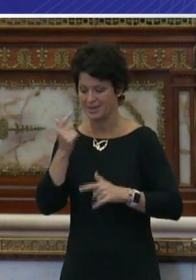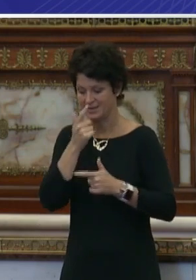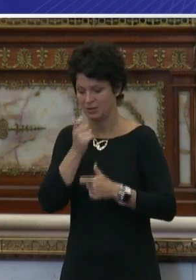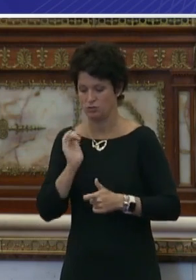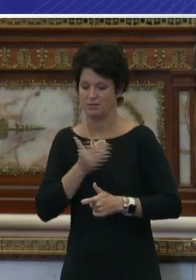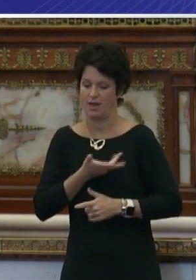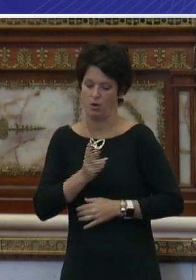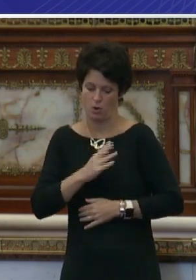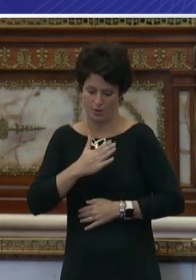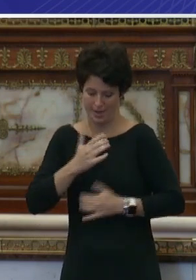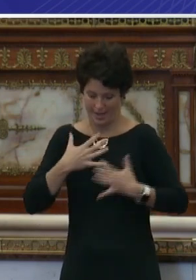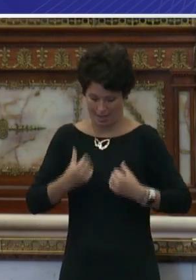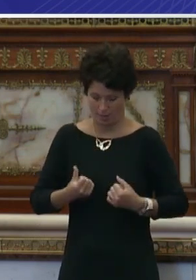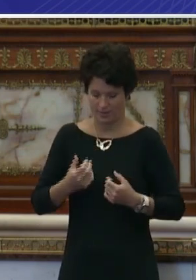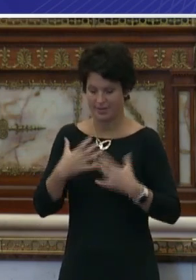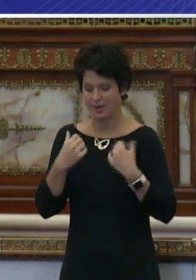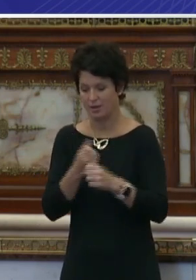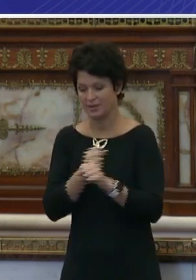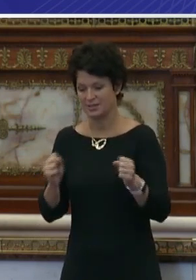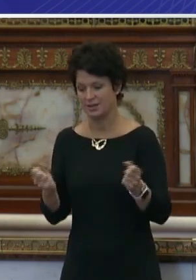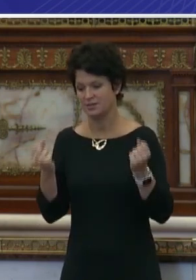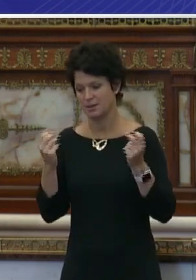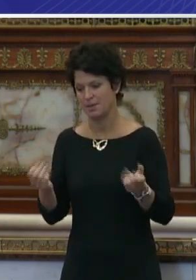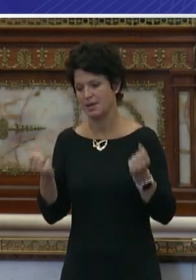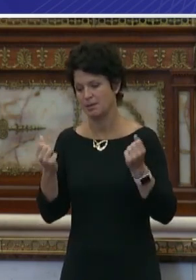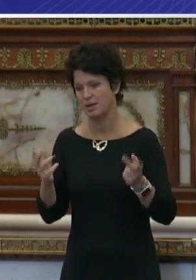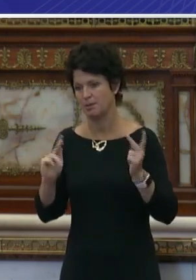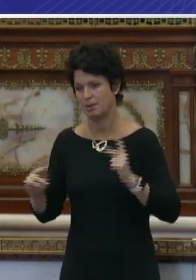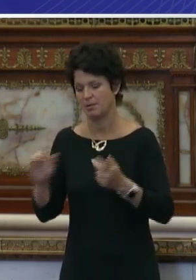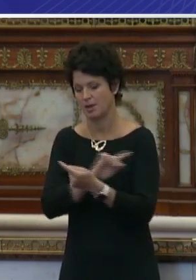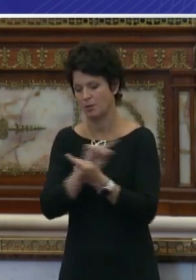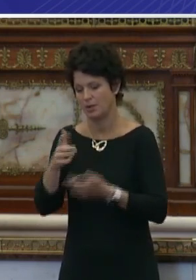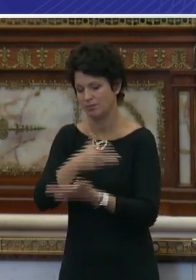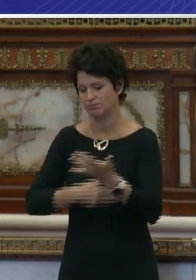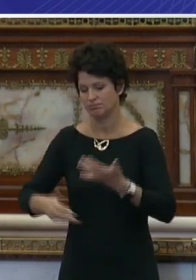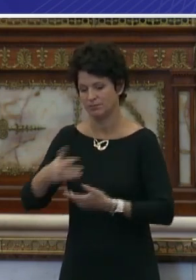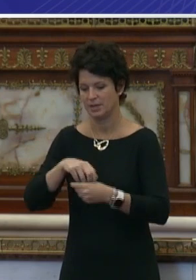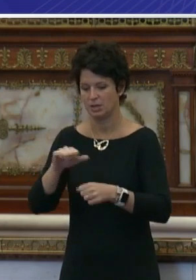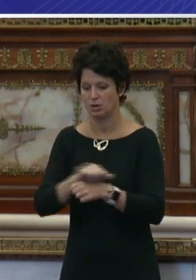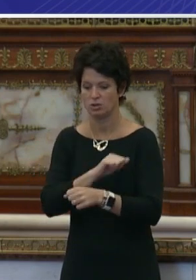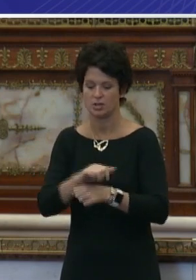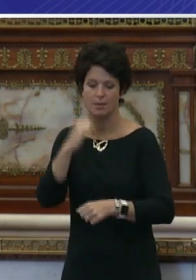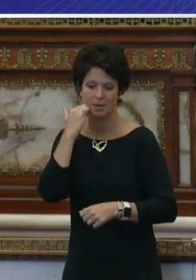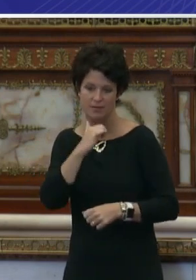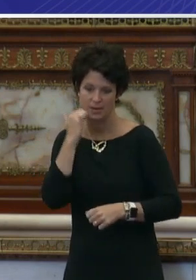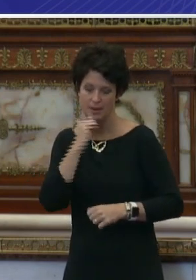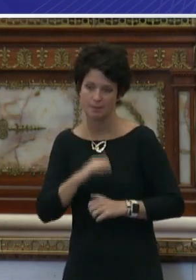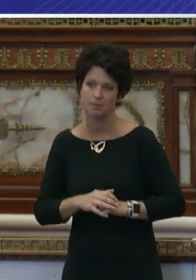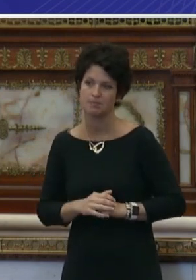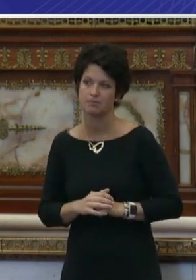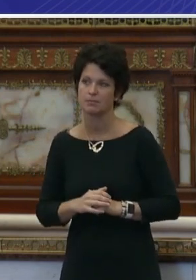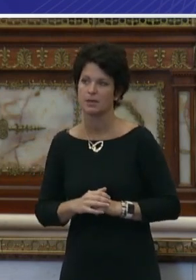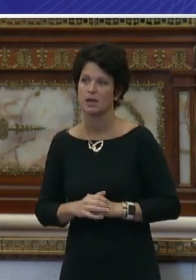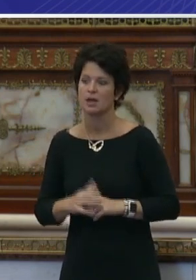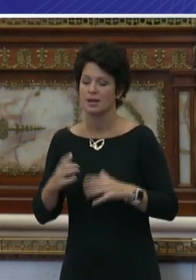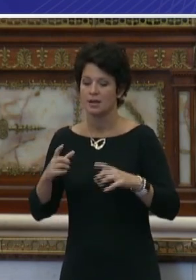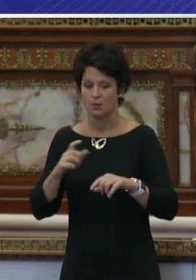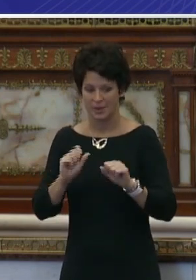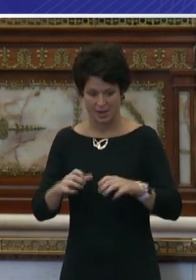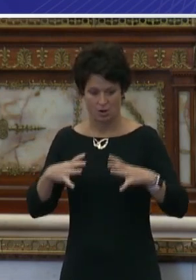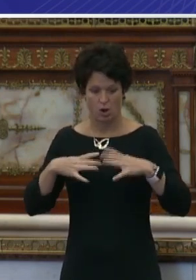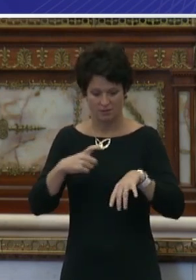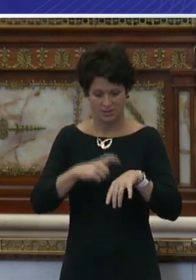interests of our own health and the health and safety of the hundreds and thousands of people that we interact with at our jobs every single day. It would let us take the time off that we